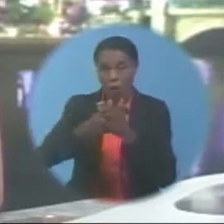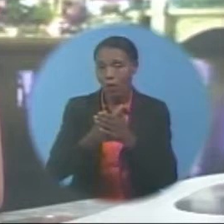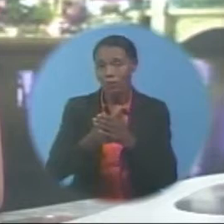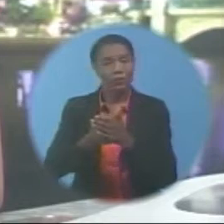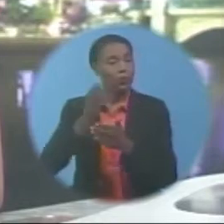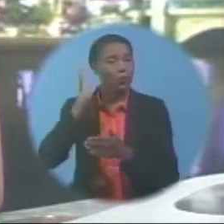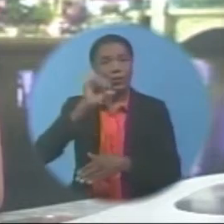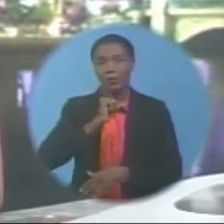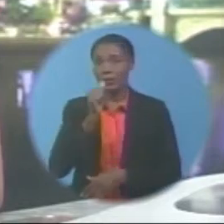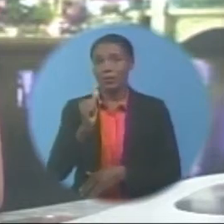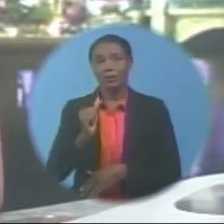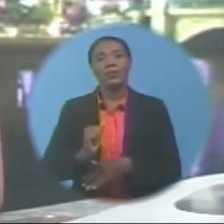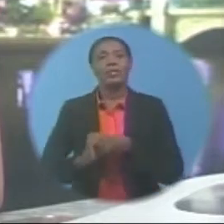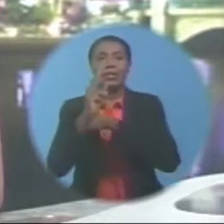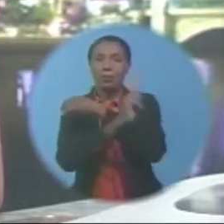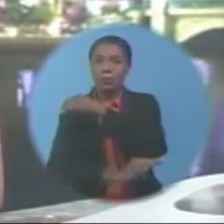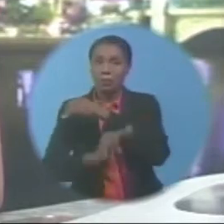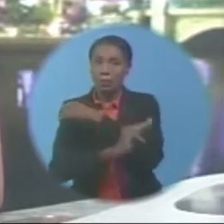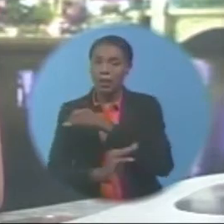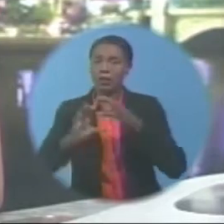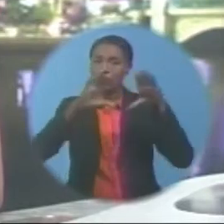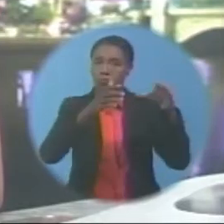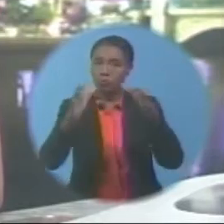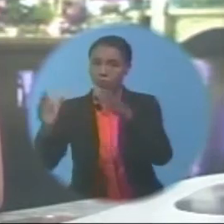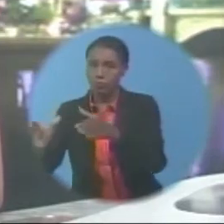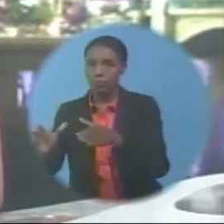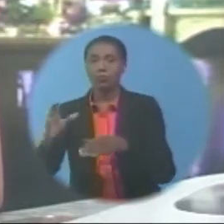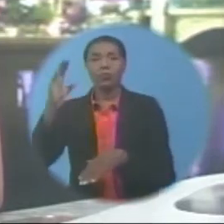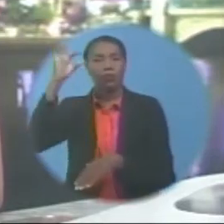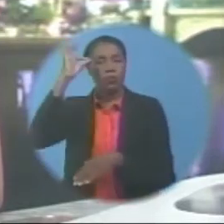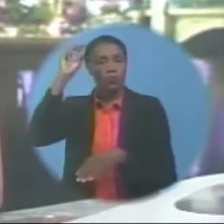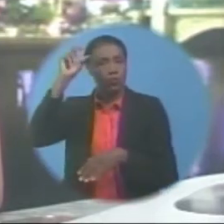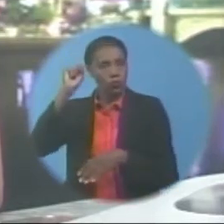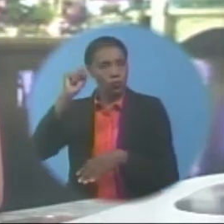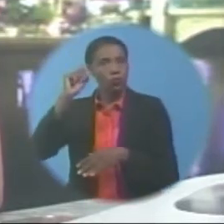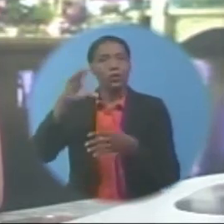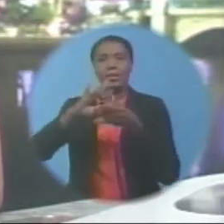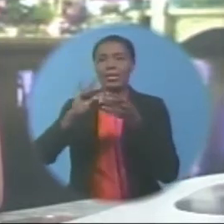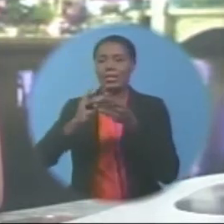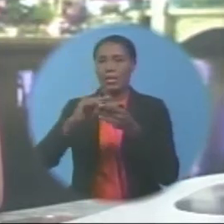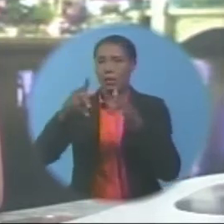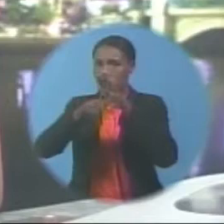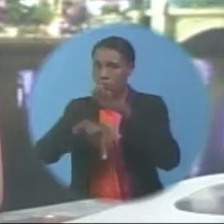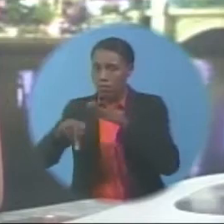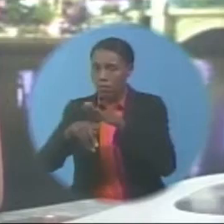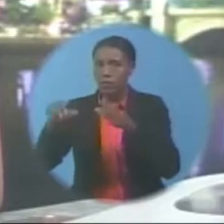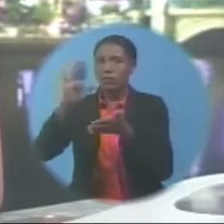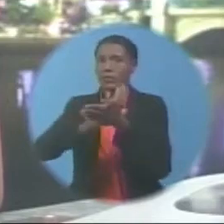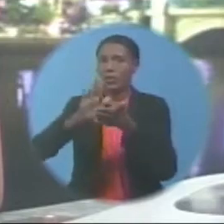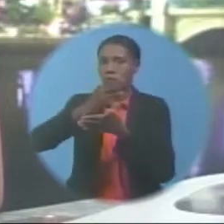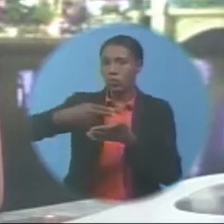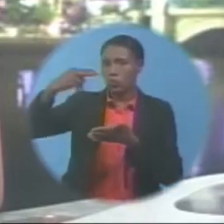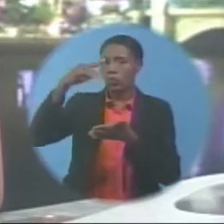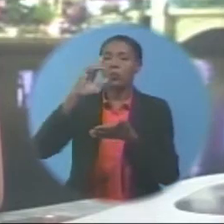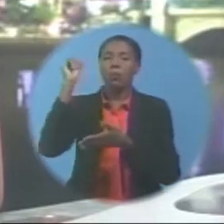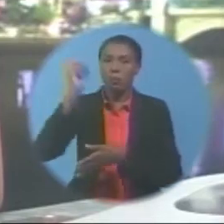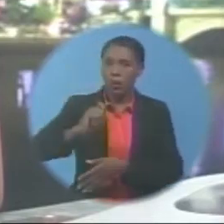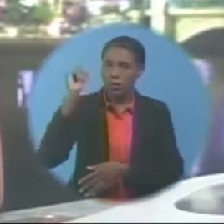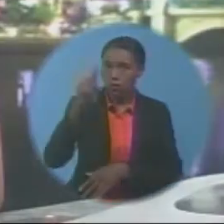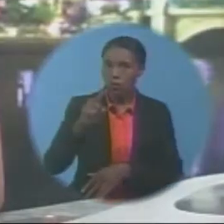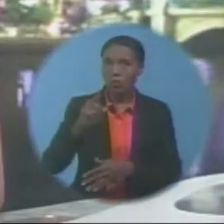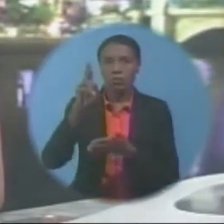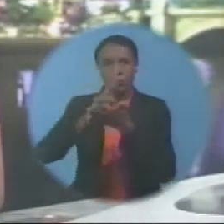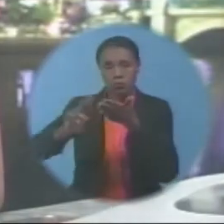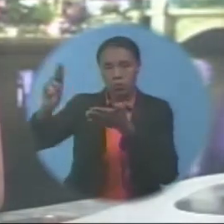St. Michael constituencies, Mr. Stewart said while primary and secondary education remain compulsory, tertiary education is